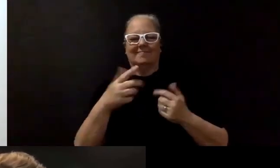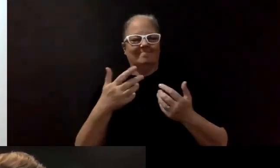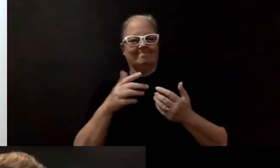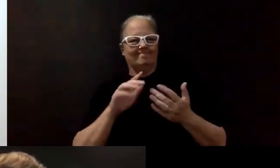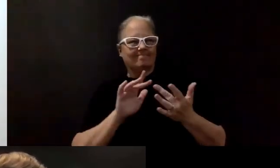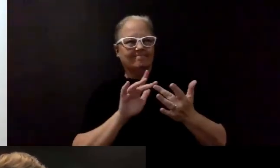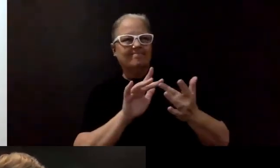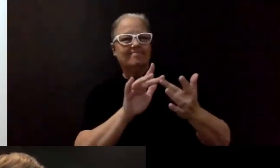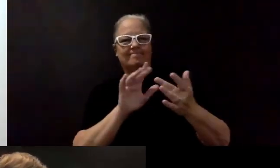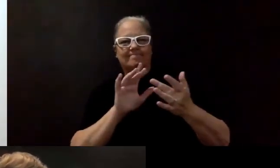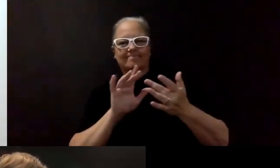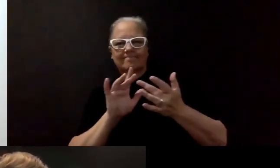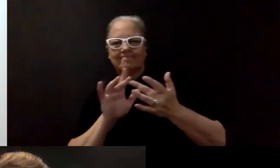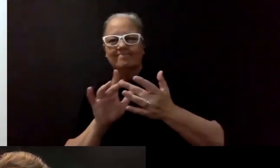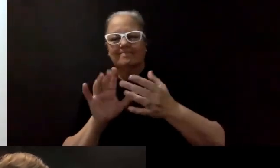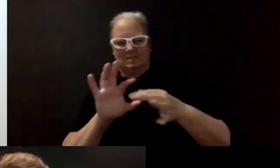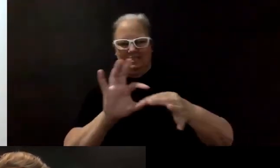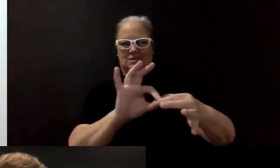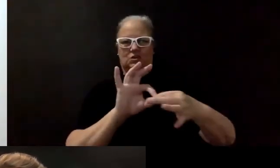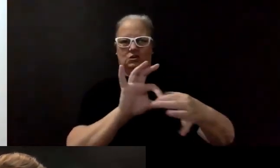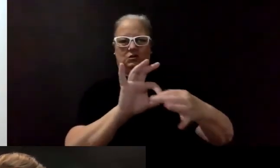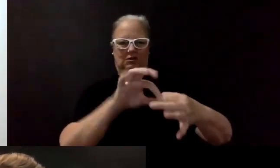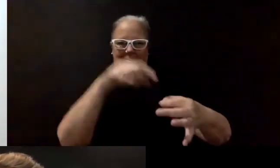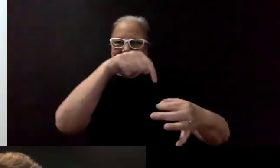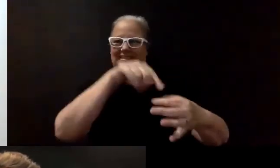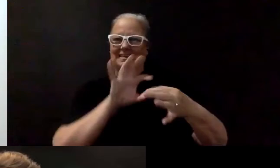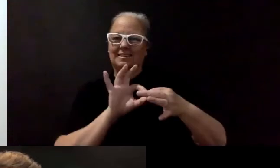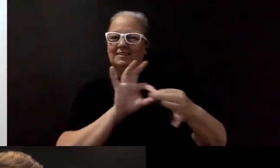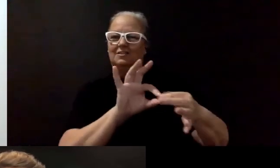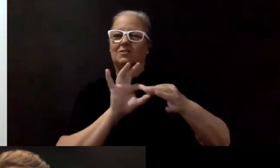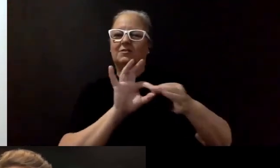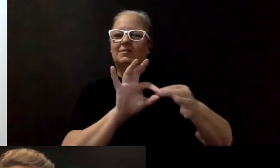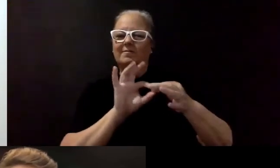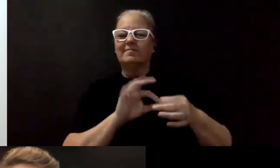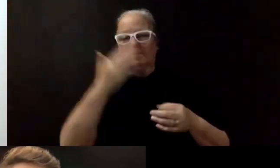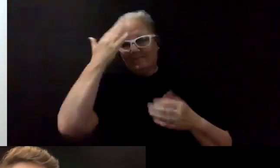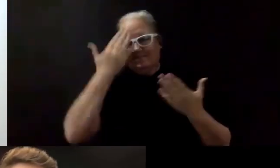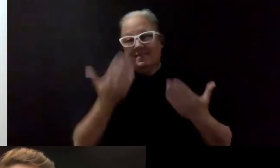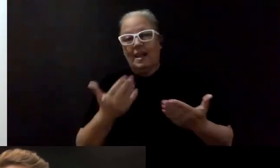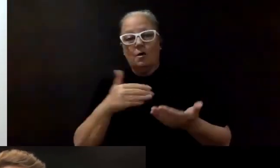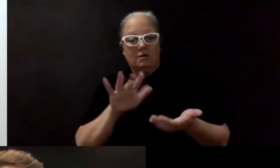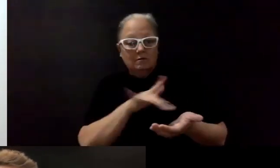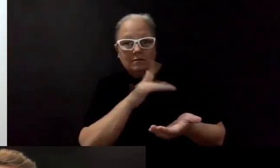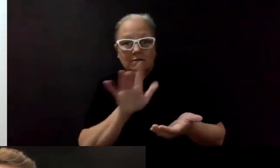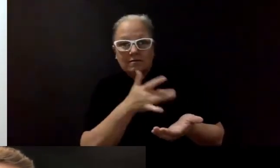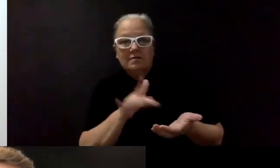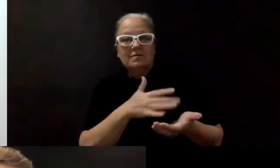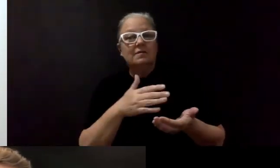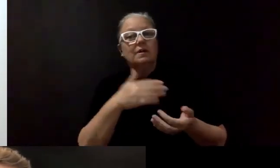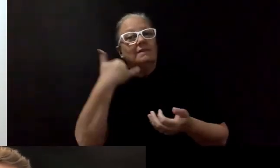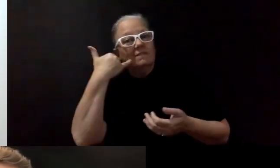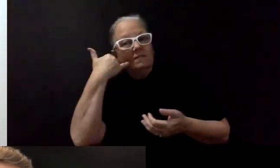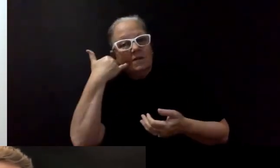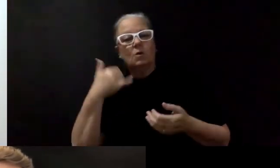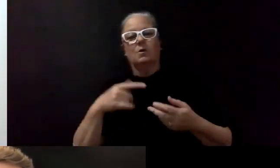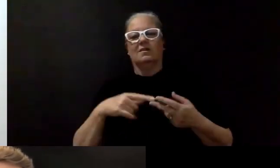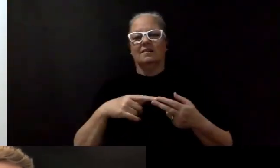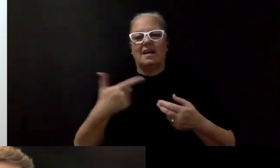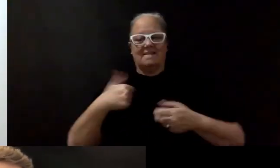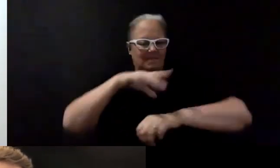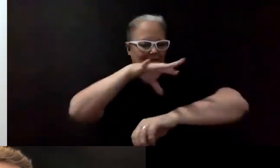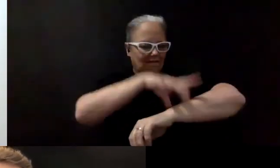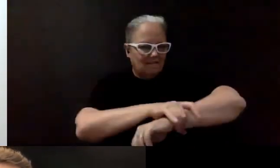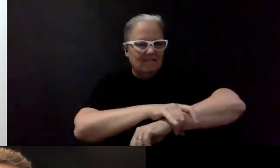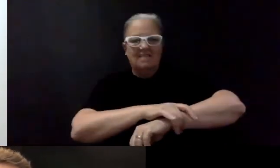really, since the introduction of the smartphone and all of this wearable tech that we've got now, it's